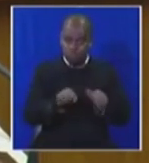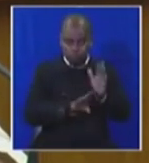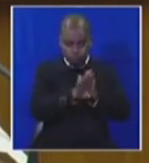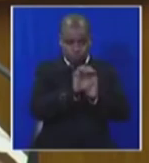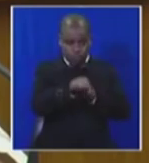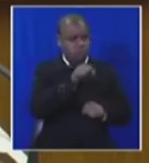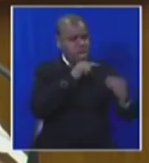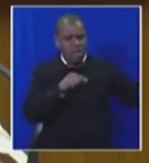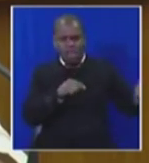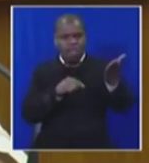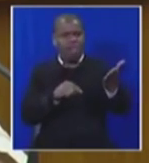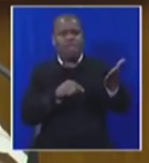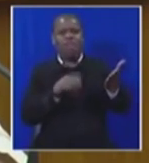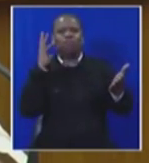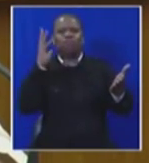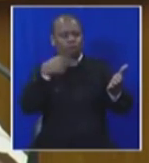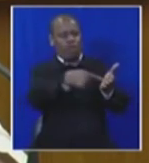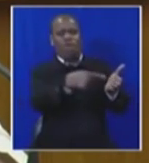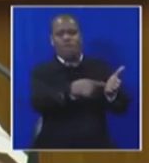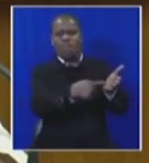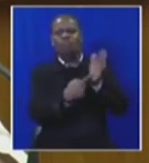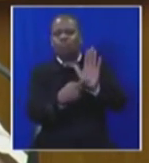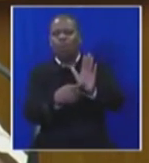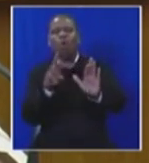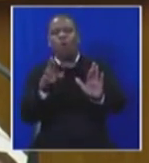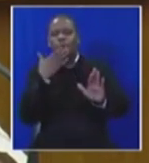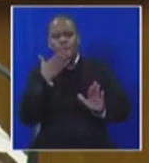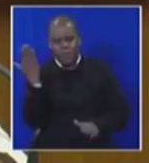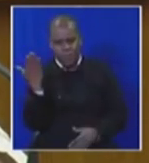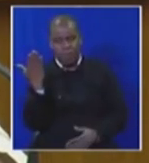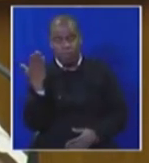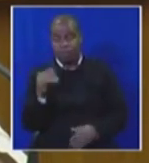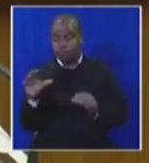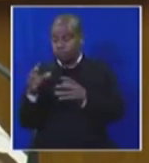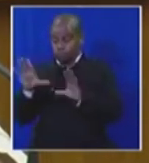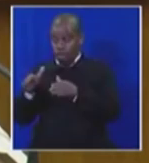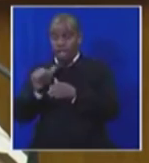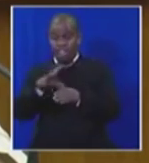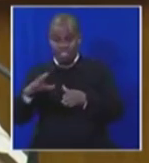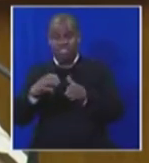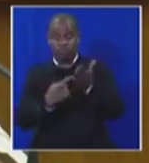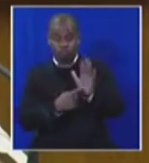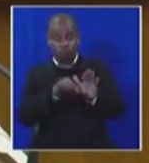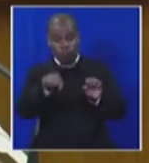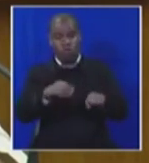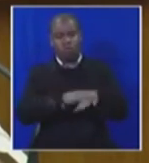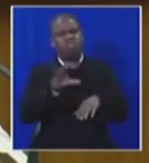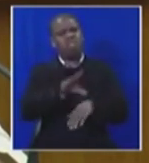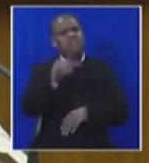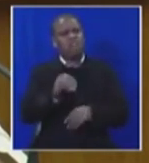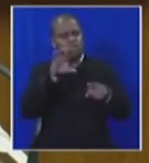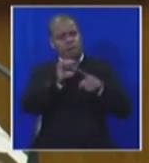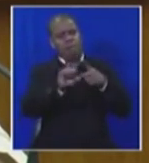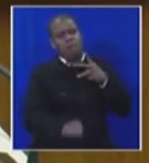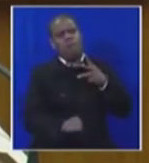this for our young people. I am sure that it has become clear, even for ANC voters, that the only way in which a better South Africa will be achieved is